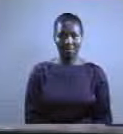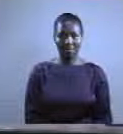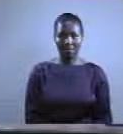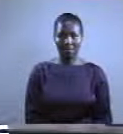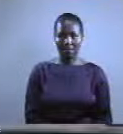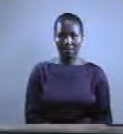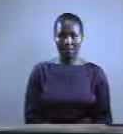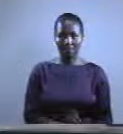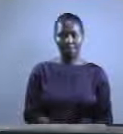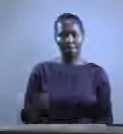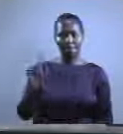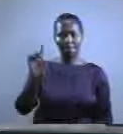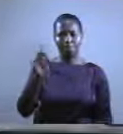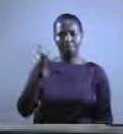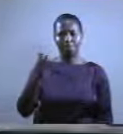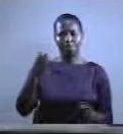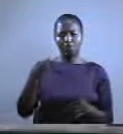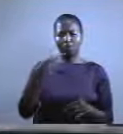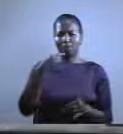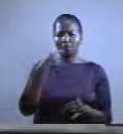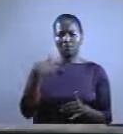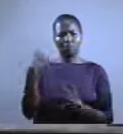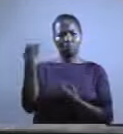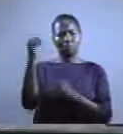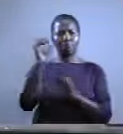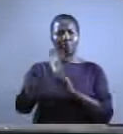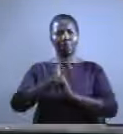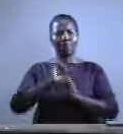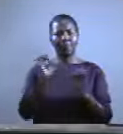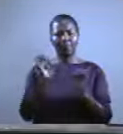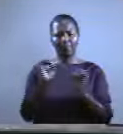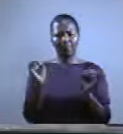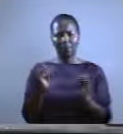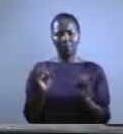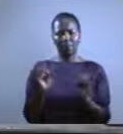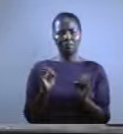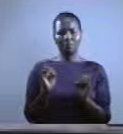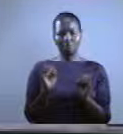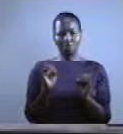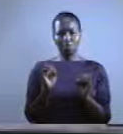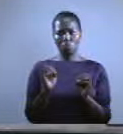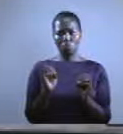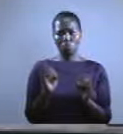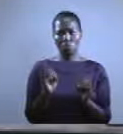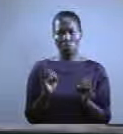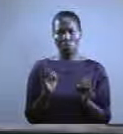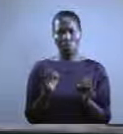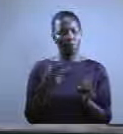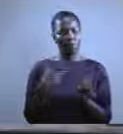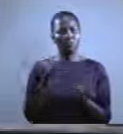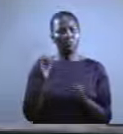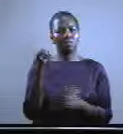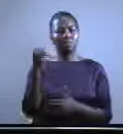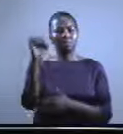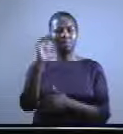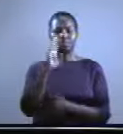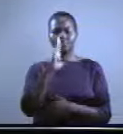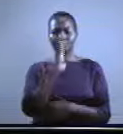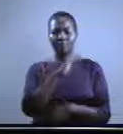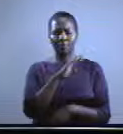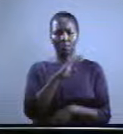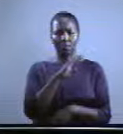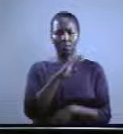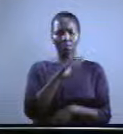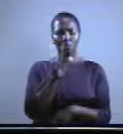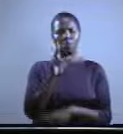Speaker, when you put the question, there was no objection. Okay, so And there still is no objection. Okay.